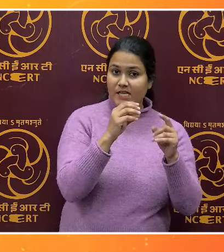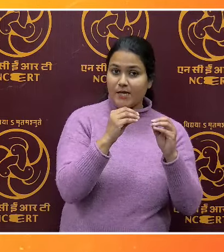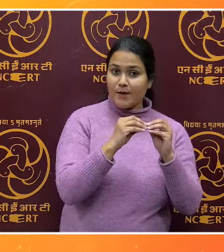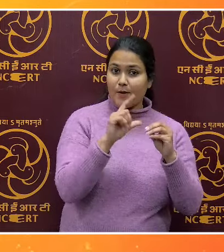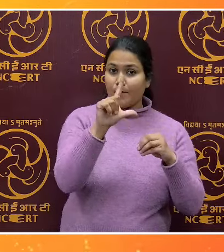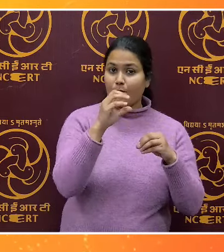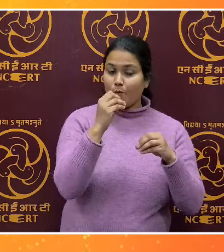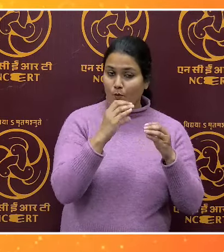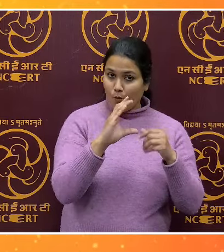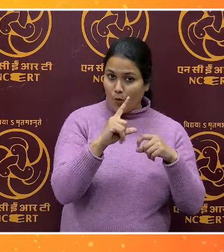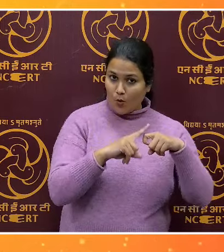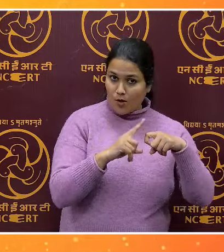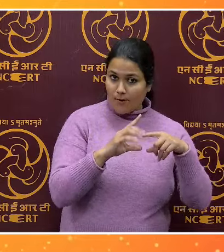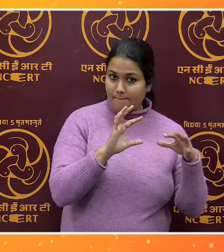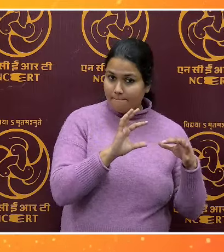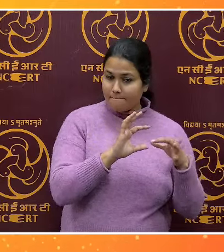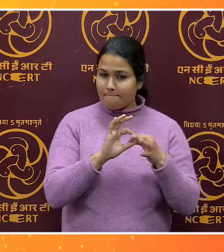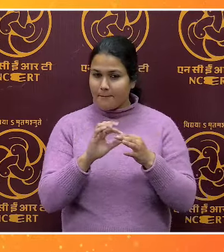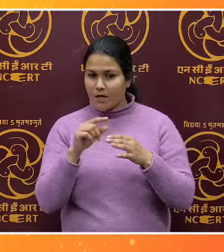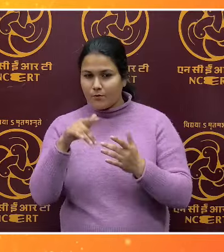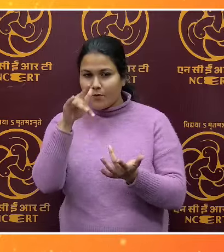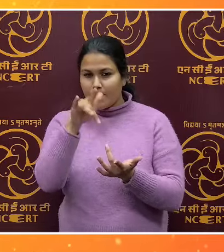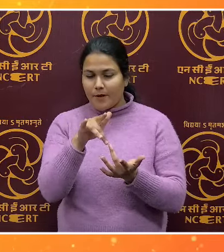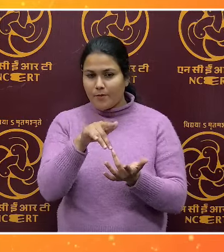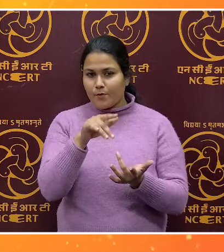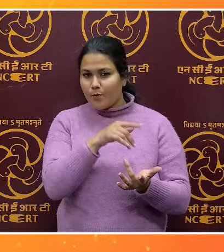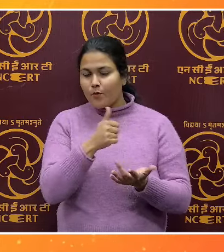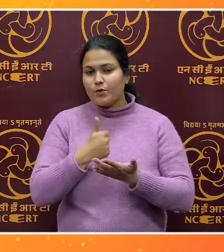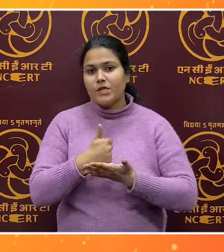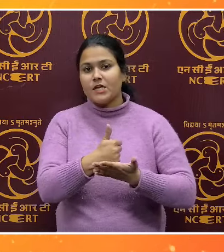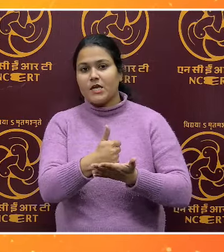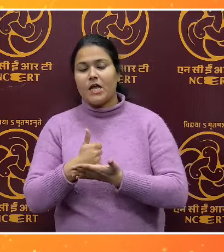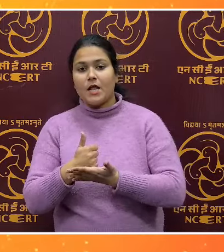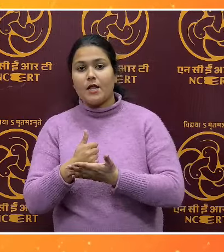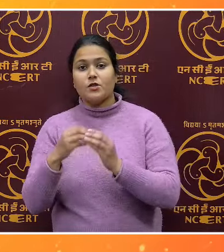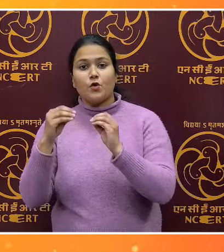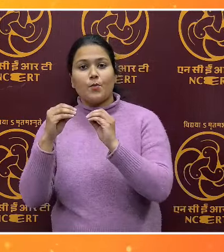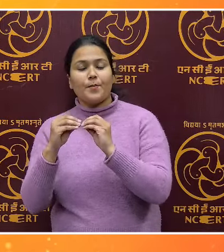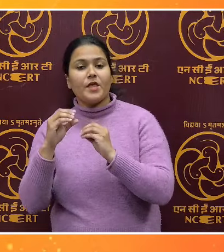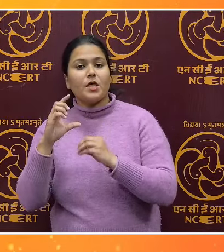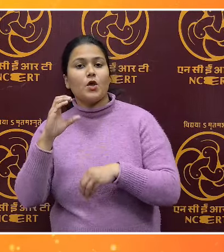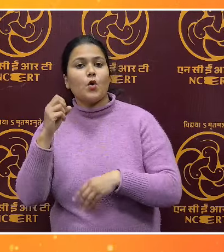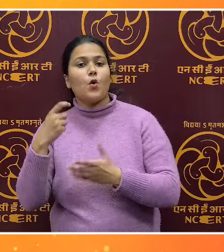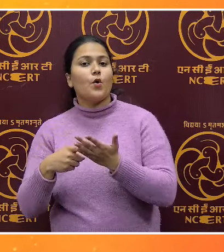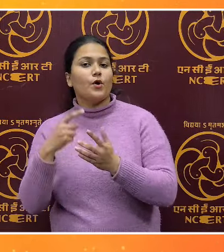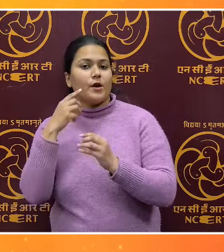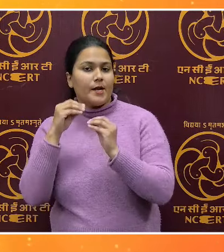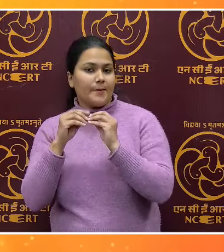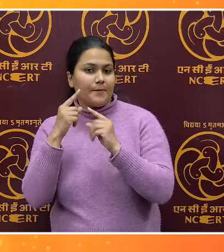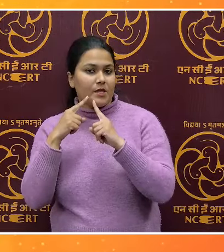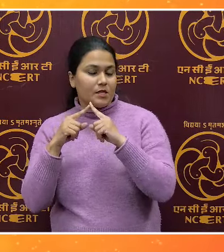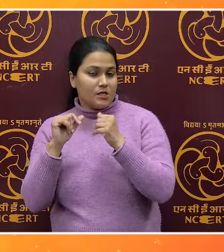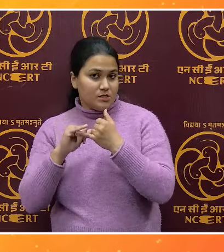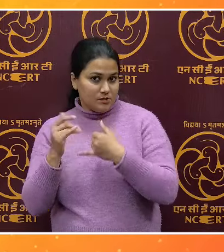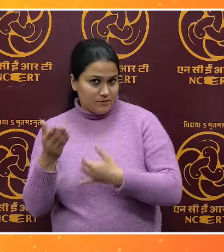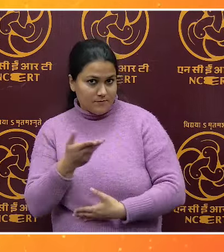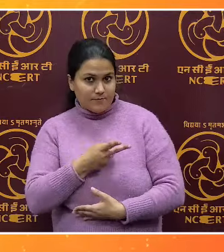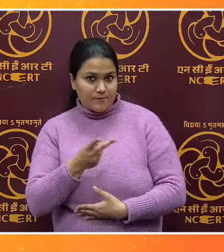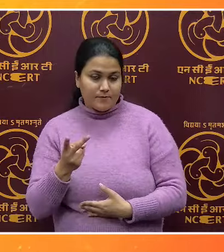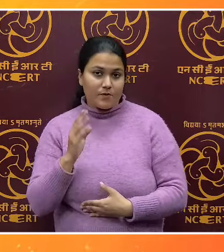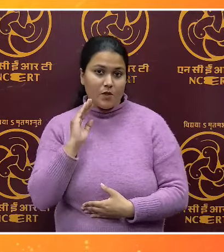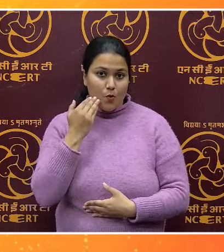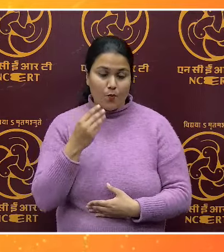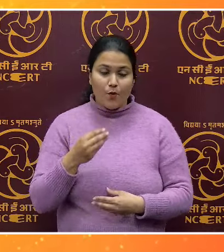the center, and that metal has the vacant orbitals, especially in case of transition metals when